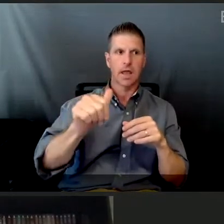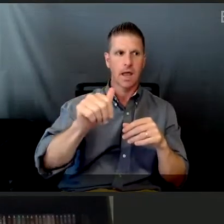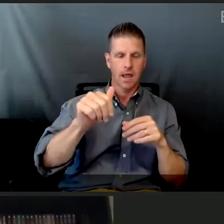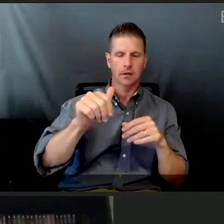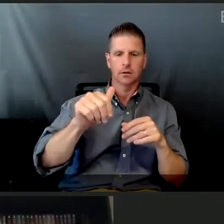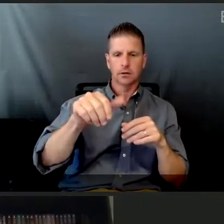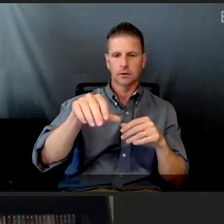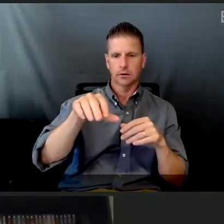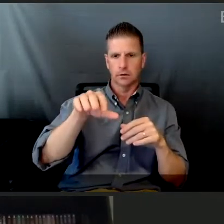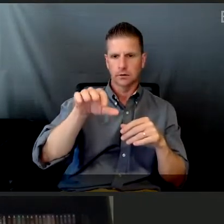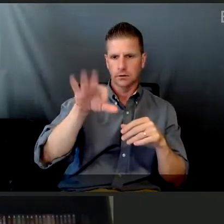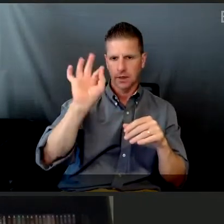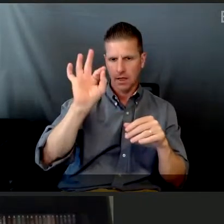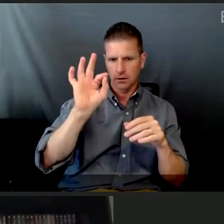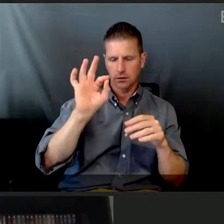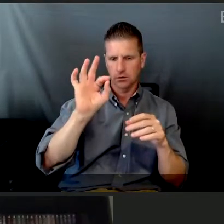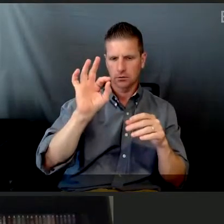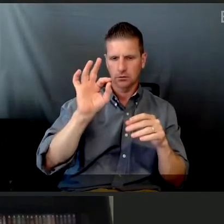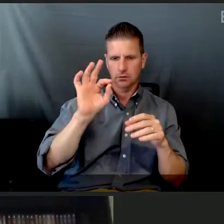with these